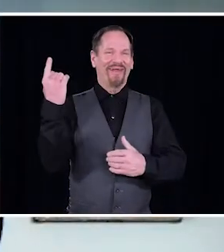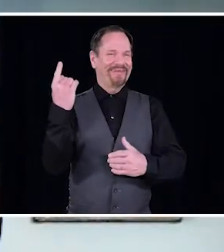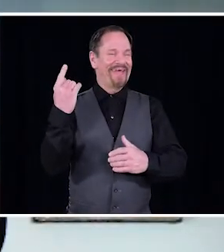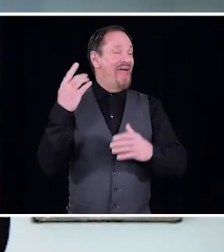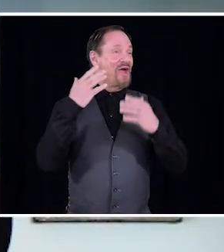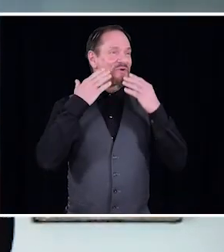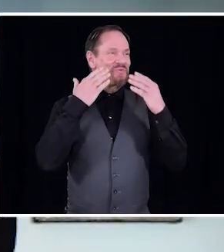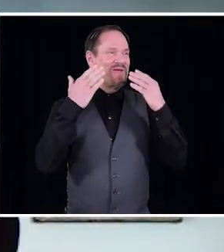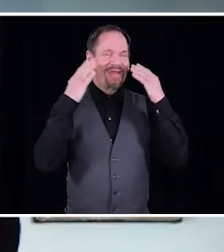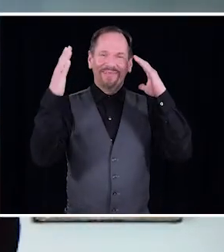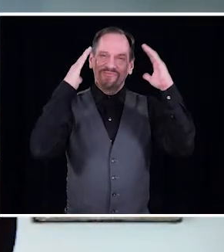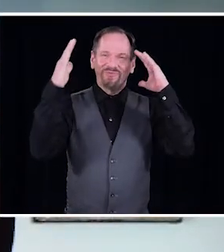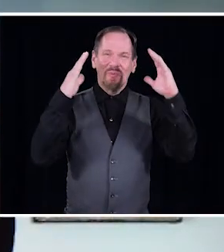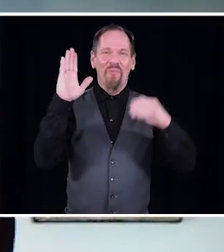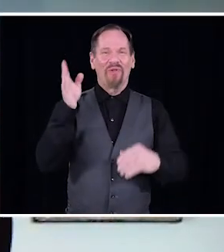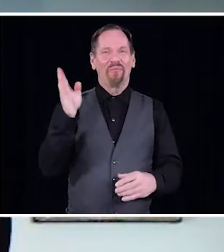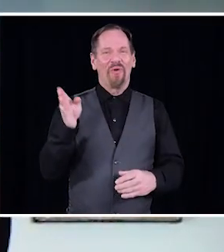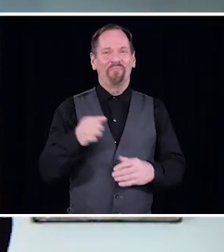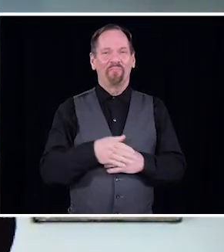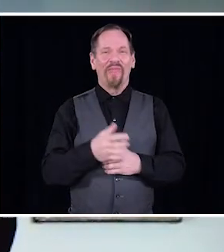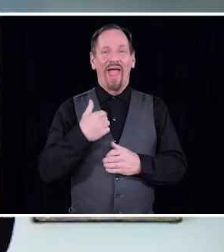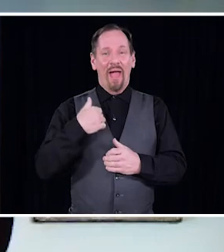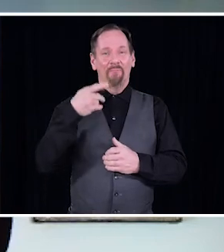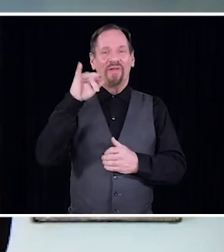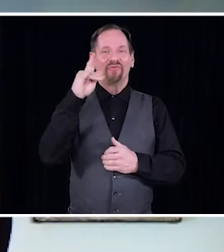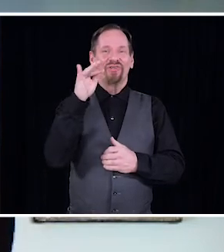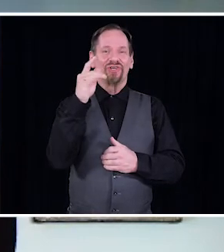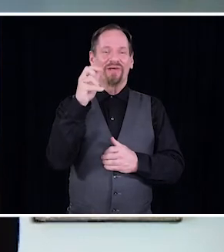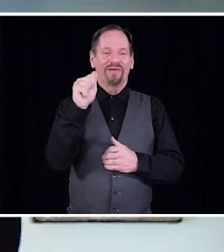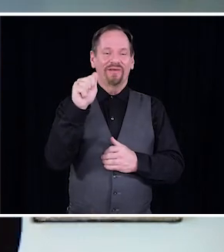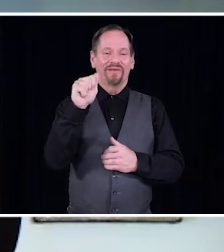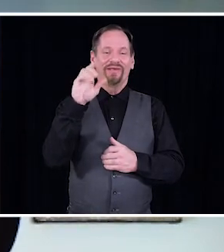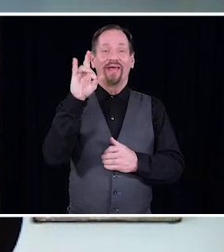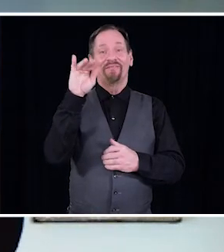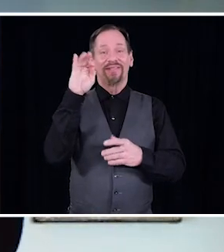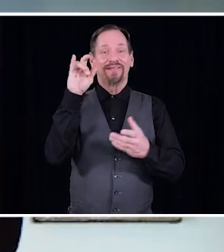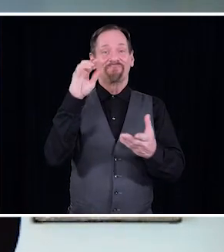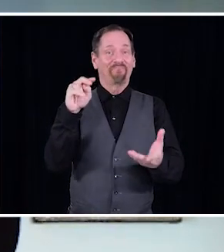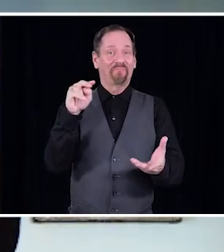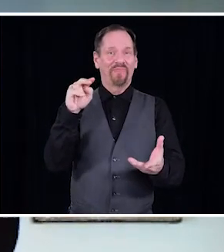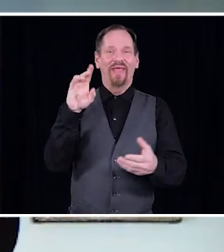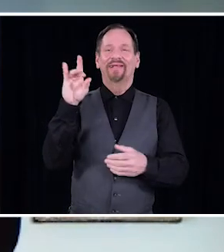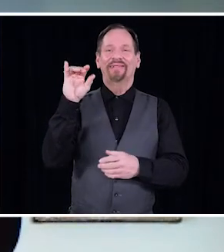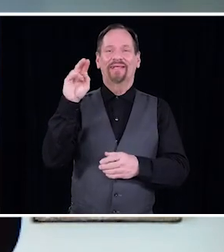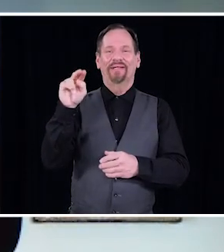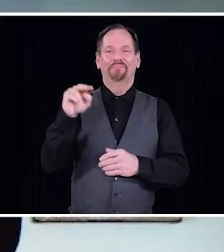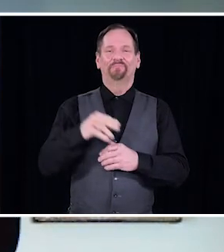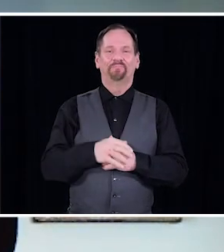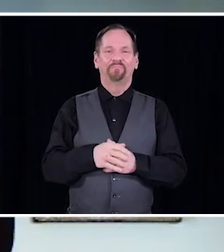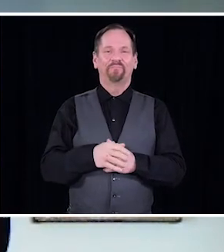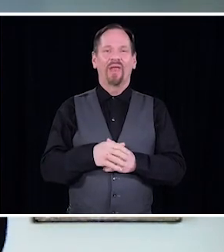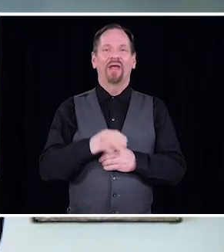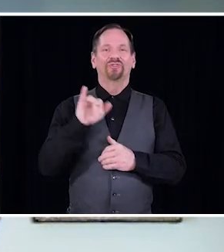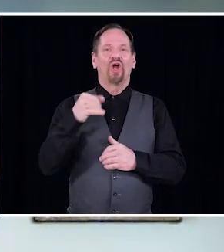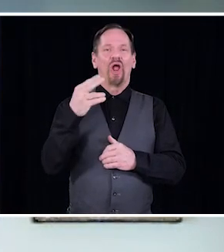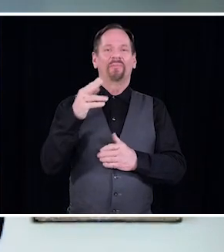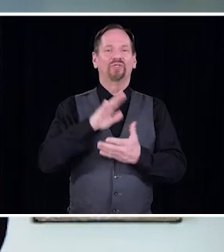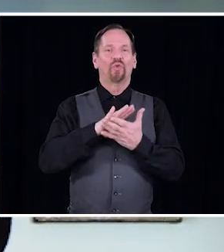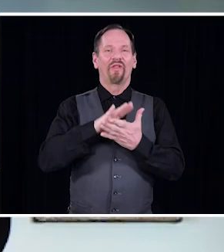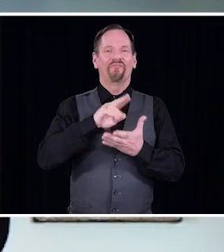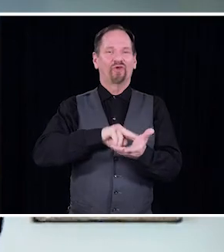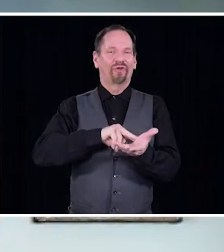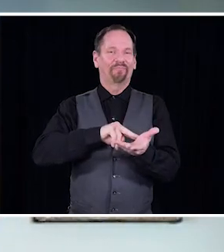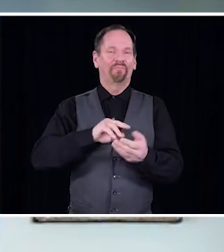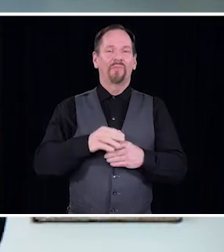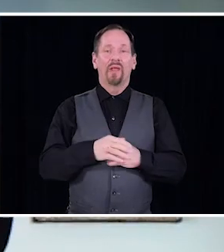morning, everyone, and greetings from Baltimore. I'm Patricia Davidson, Dean of the Johns Hopkins School of Nursing. On behalf